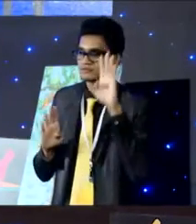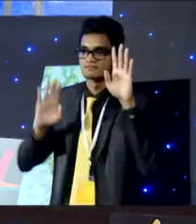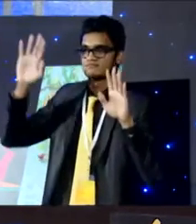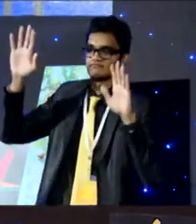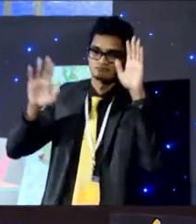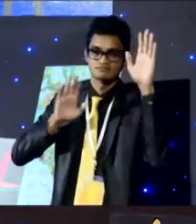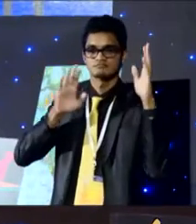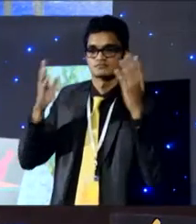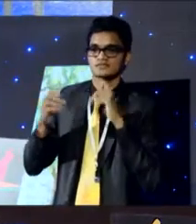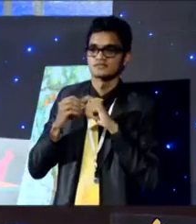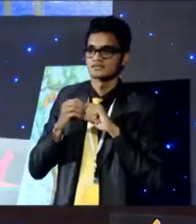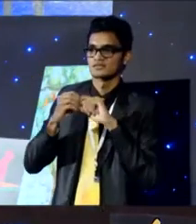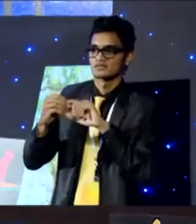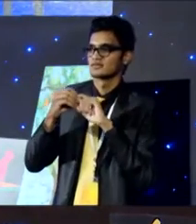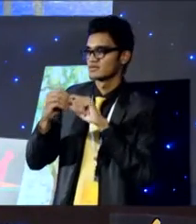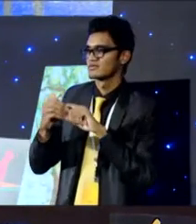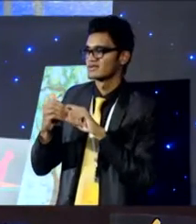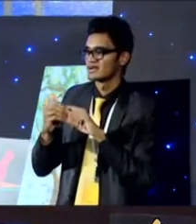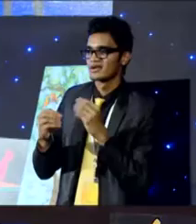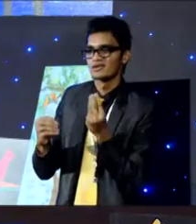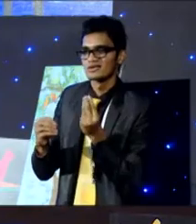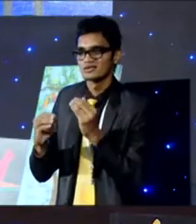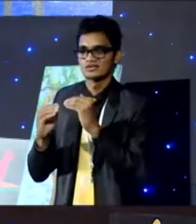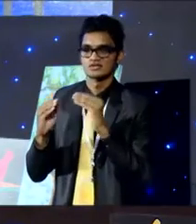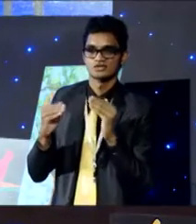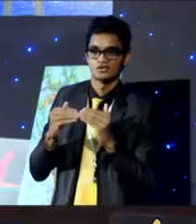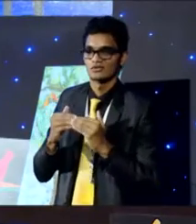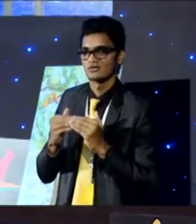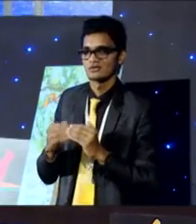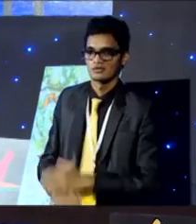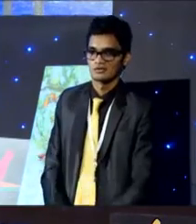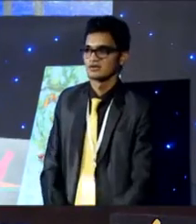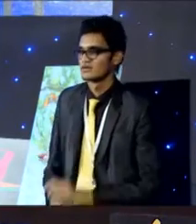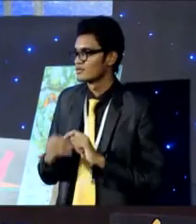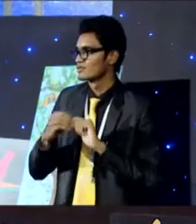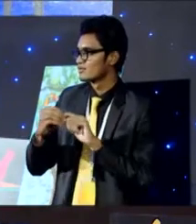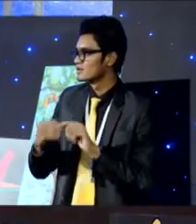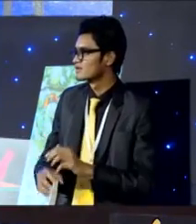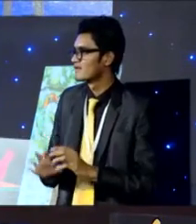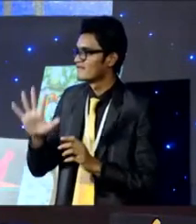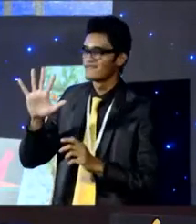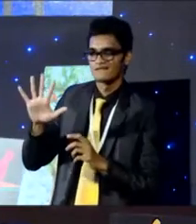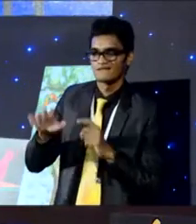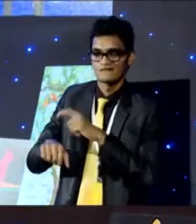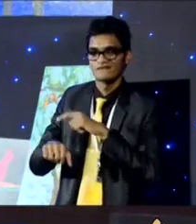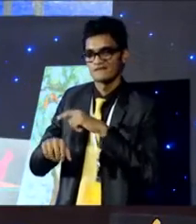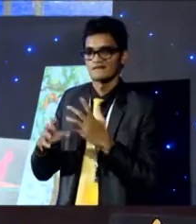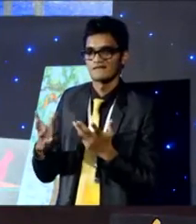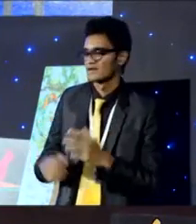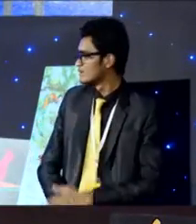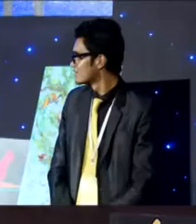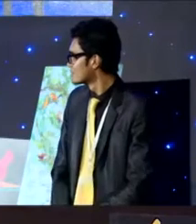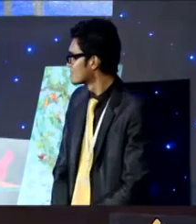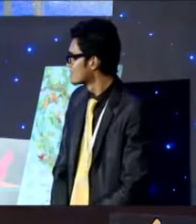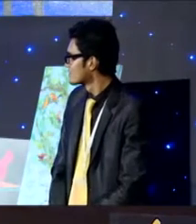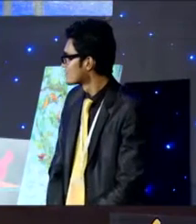to you. And you can please be brief. Let's try and see if we can take at least three or four questions or five questions at the end. As somebody raises